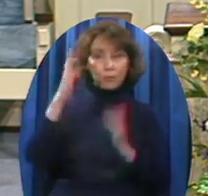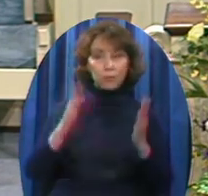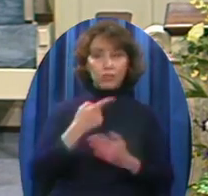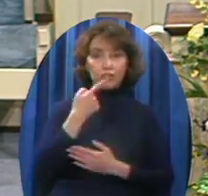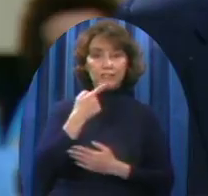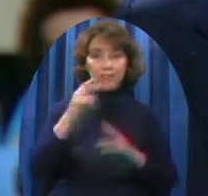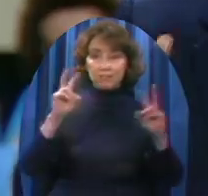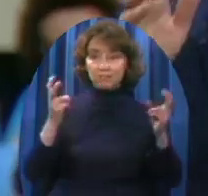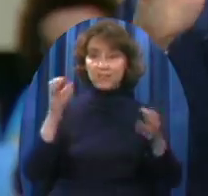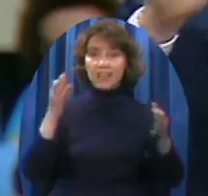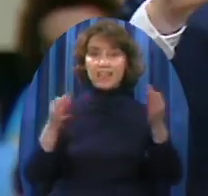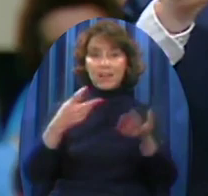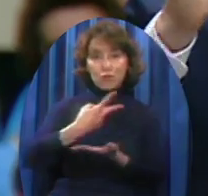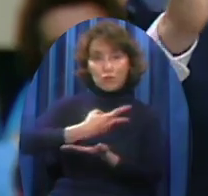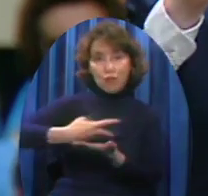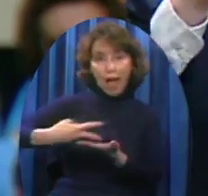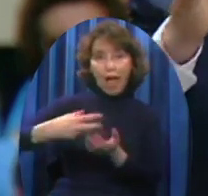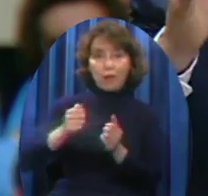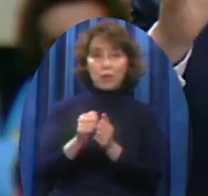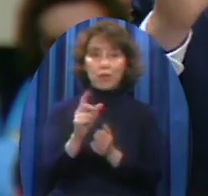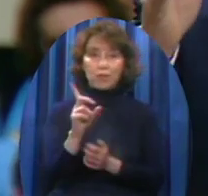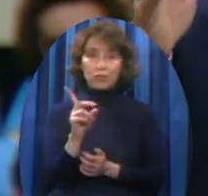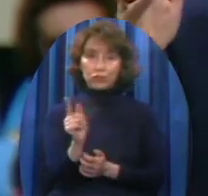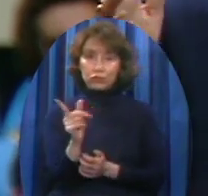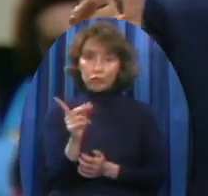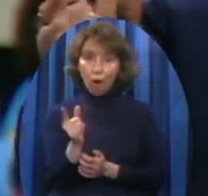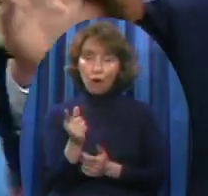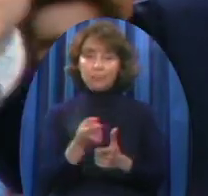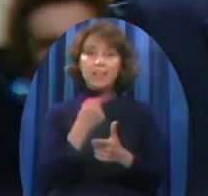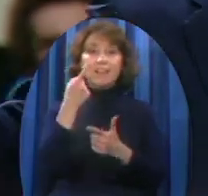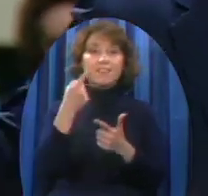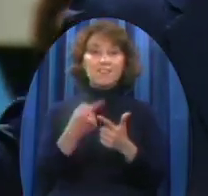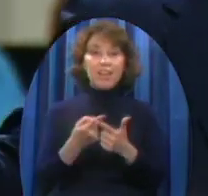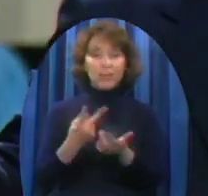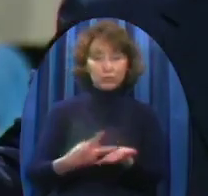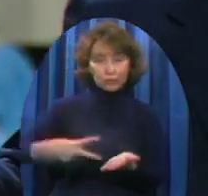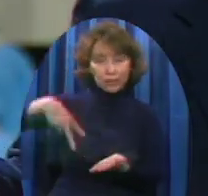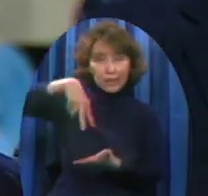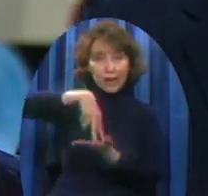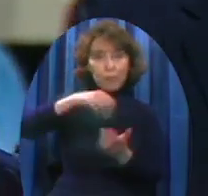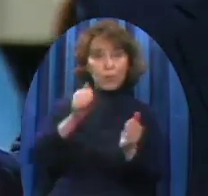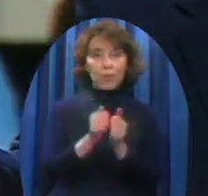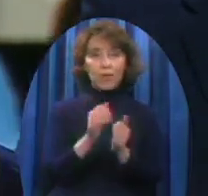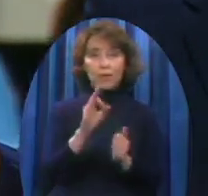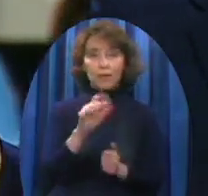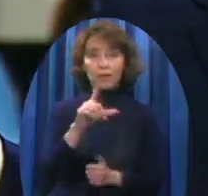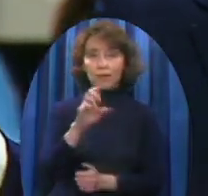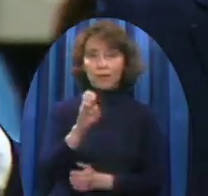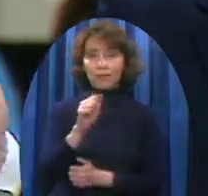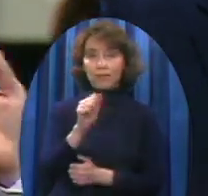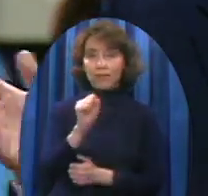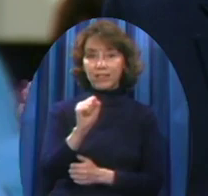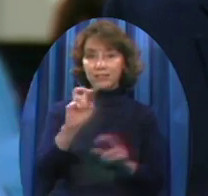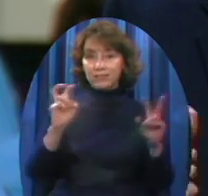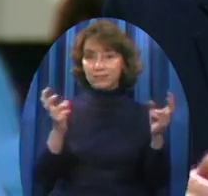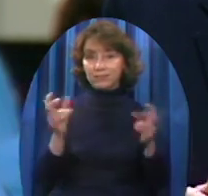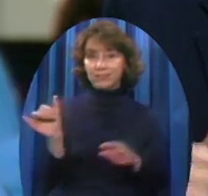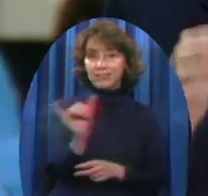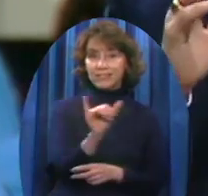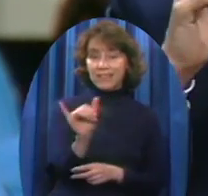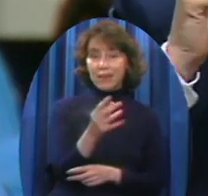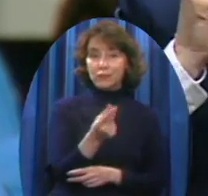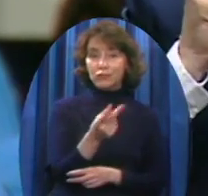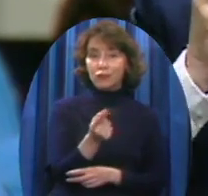fleas. You run with people who are living wrong lives, and you pay a price for it. I would urge